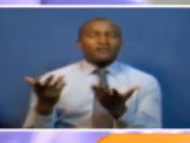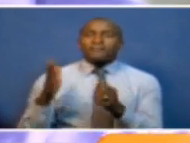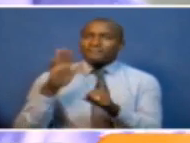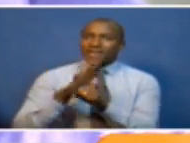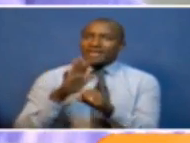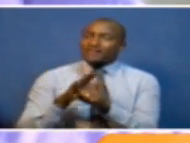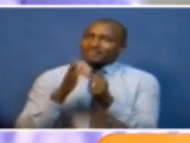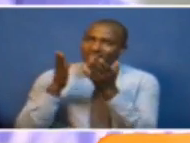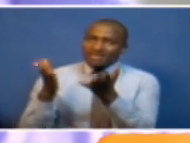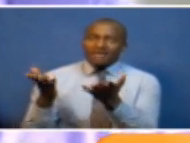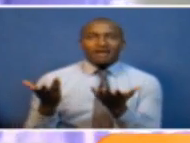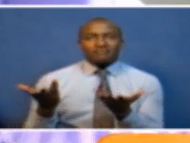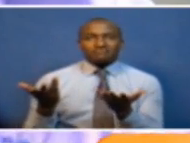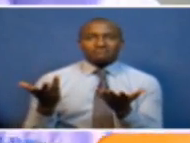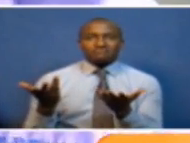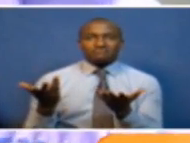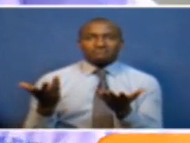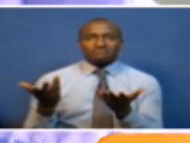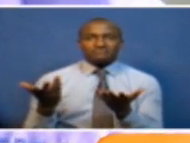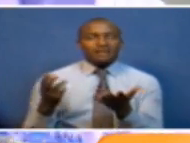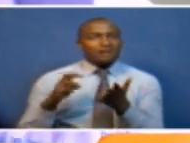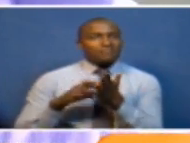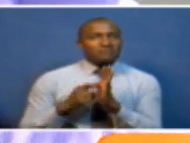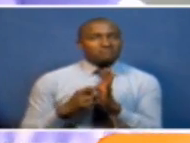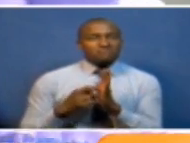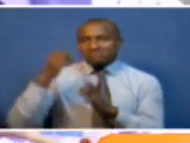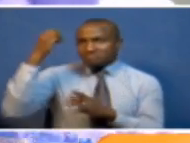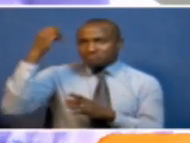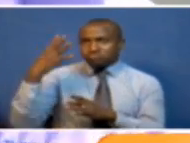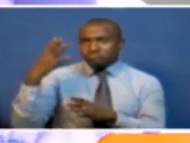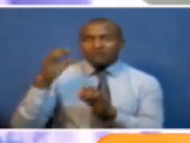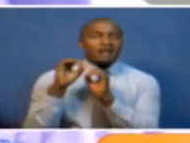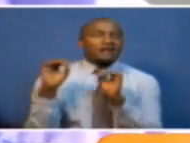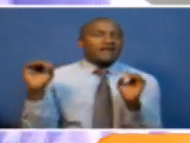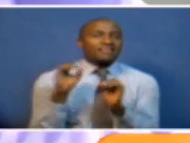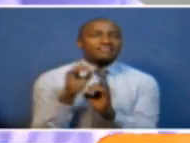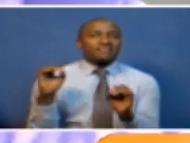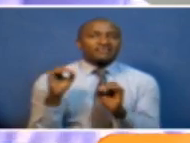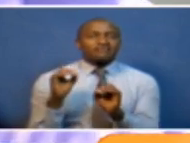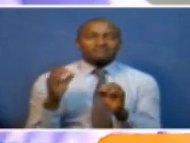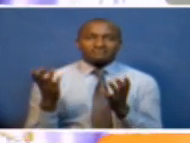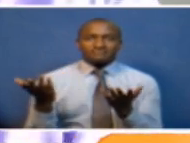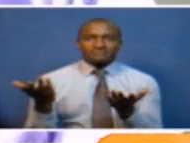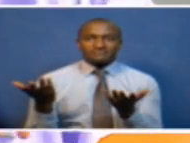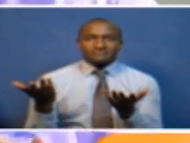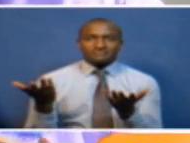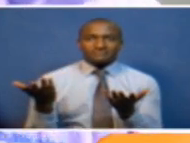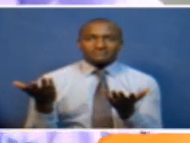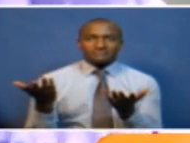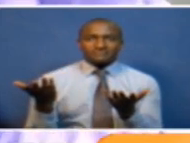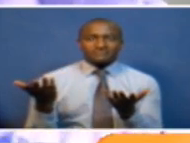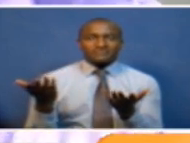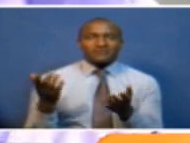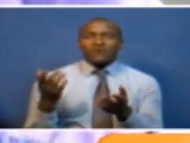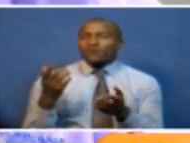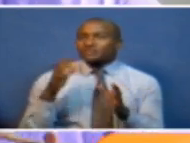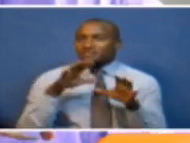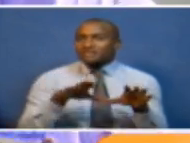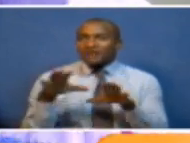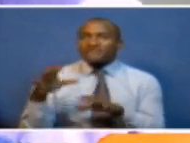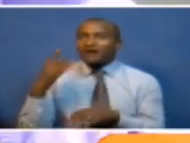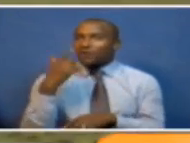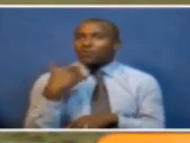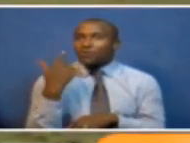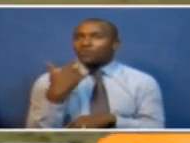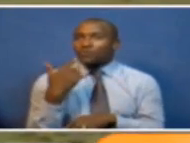employed. So it's a dim generated energy. We're having energy that we can't produce. Now whose cost is that? Who's